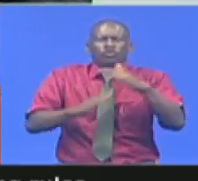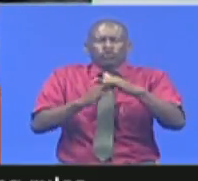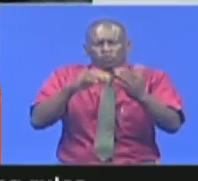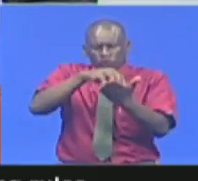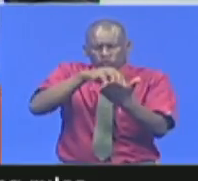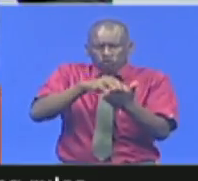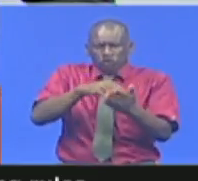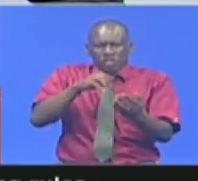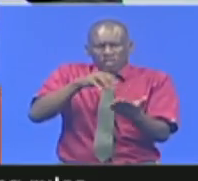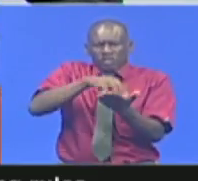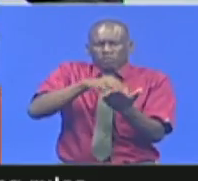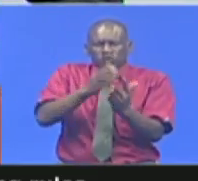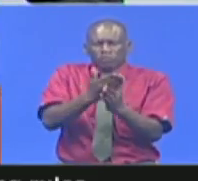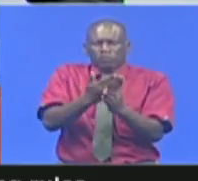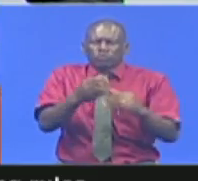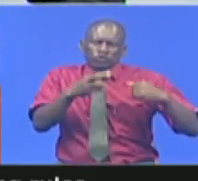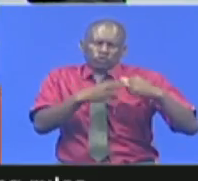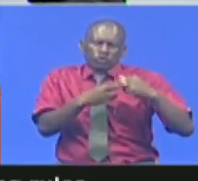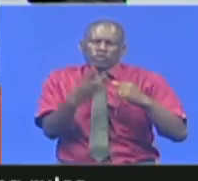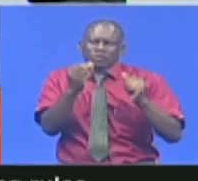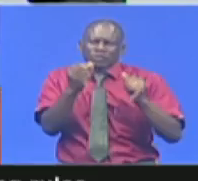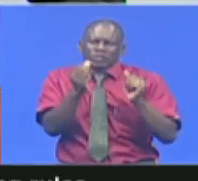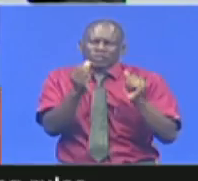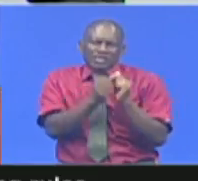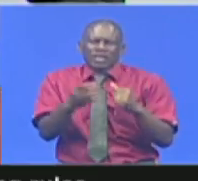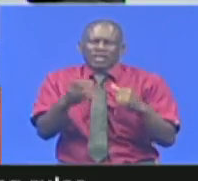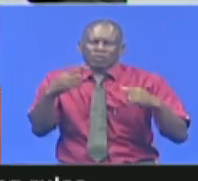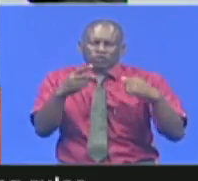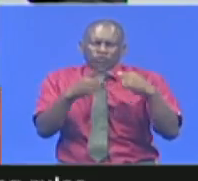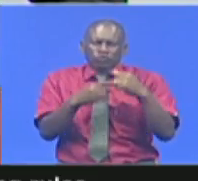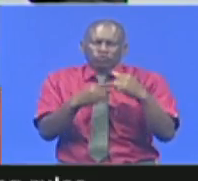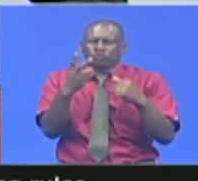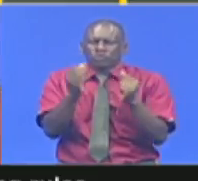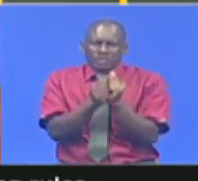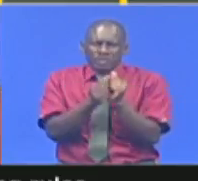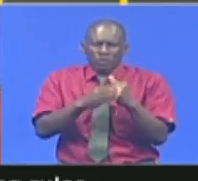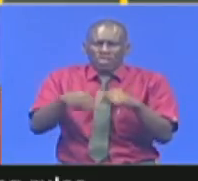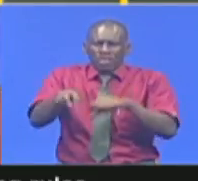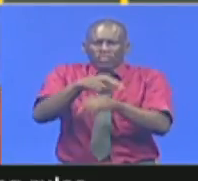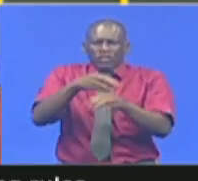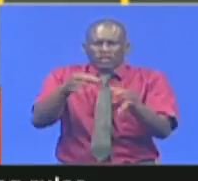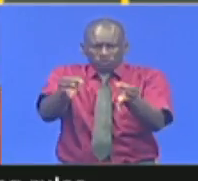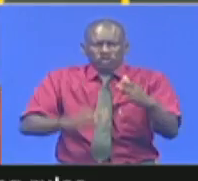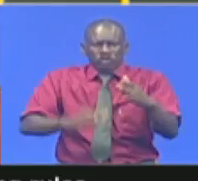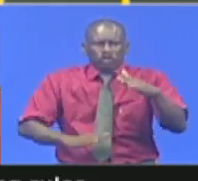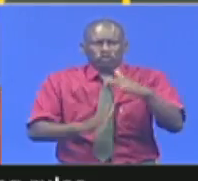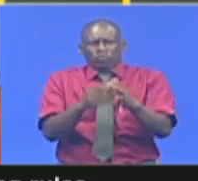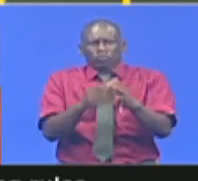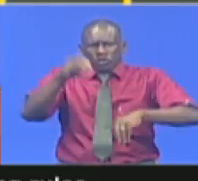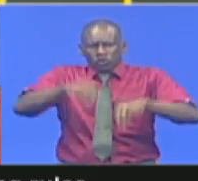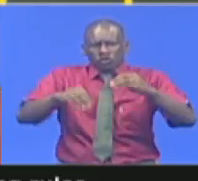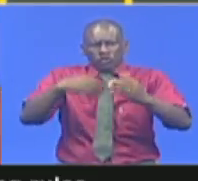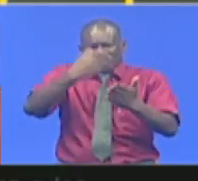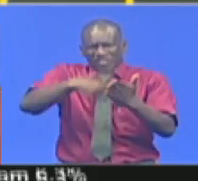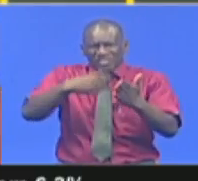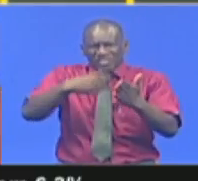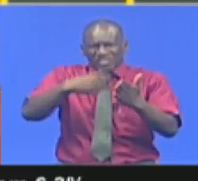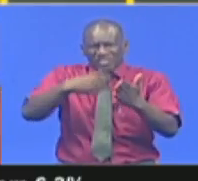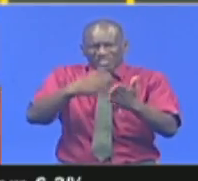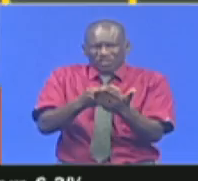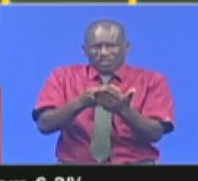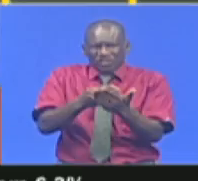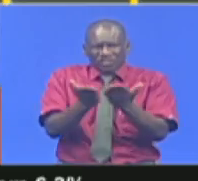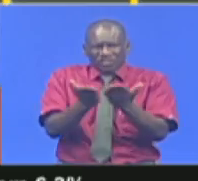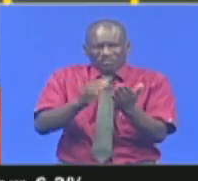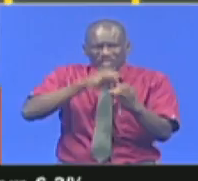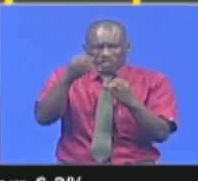period between July 2018 and June 2019. According to the National Treasury, the top three contributors of tax revenue are financial services and